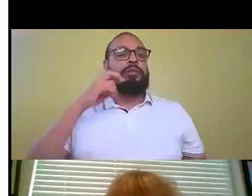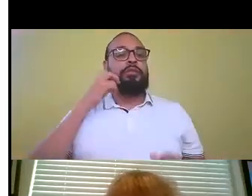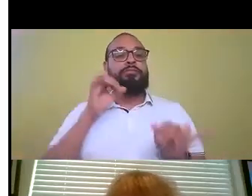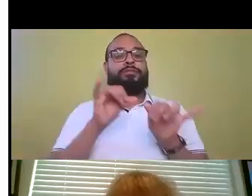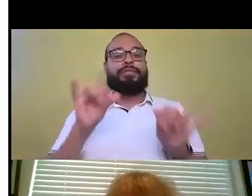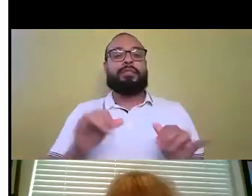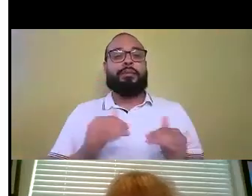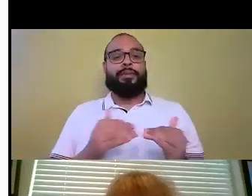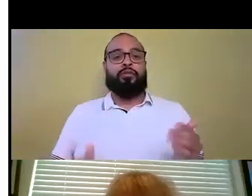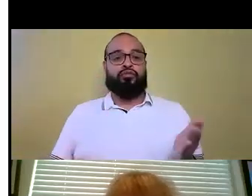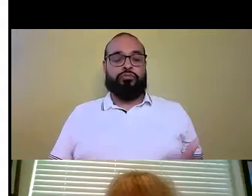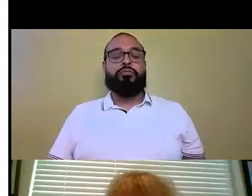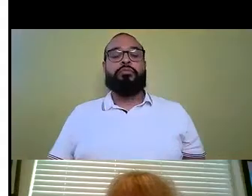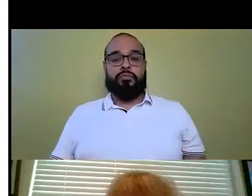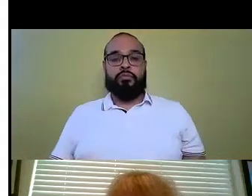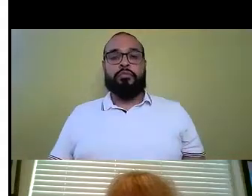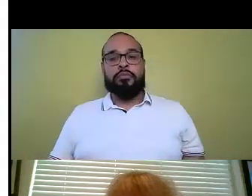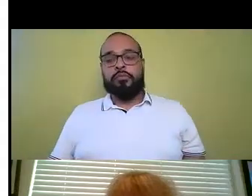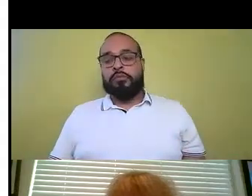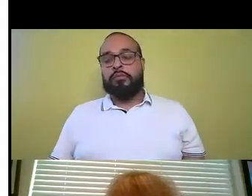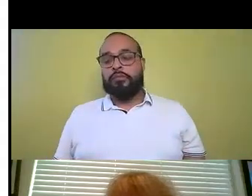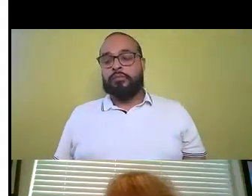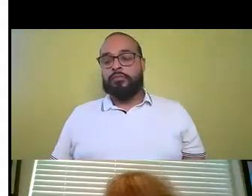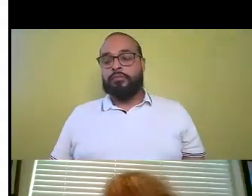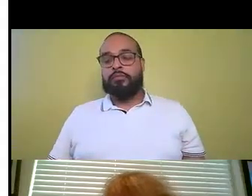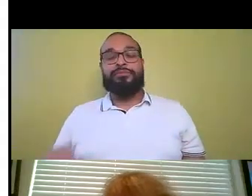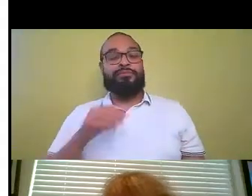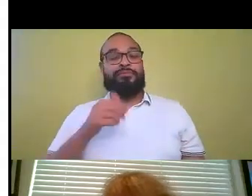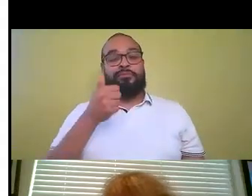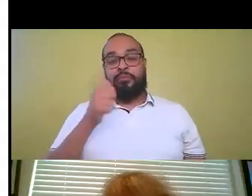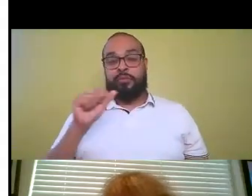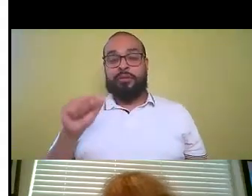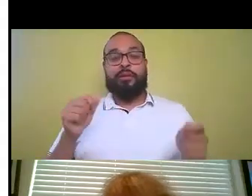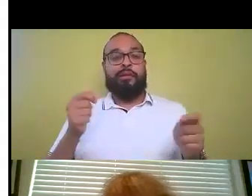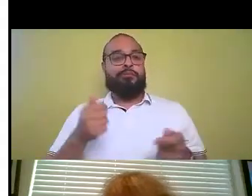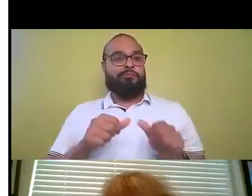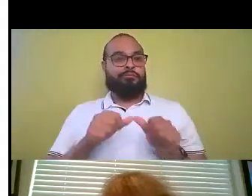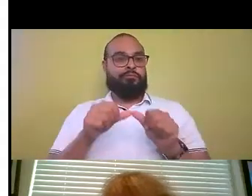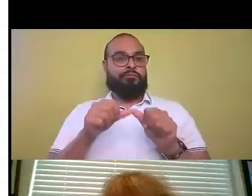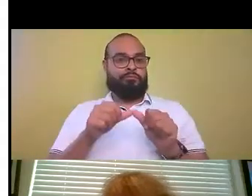level. And so they can maintain a self-regulated state.